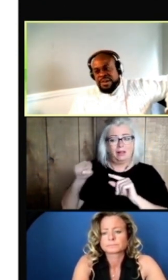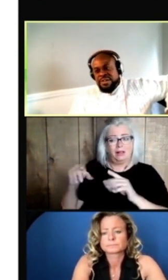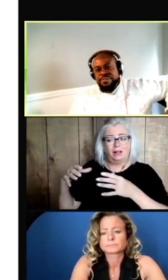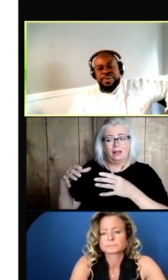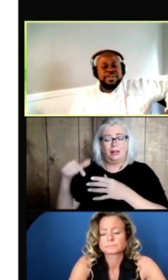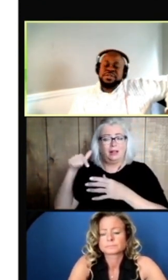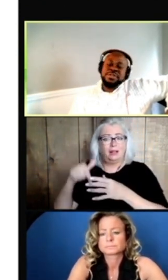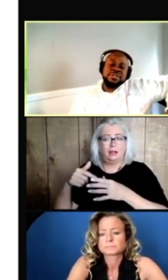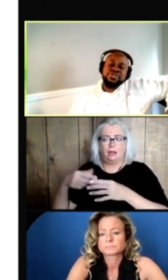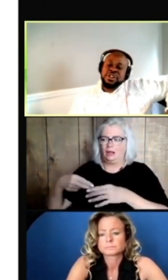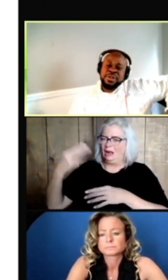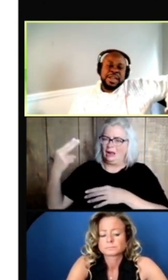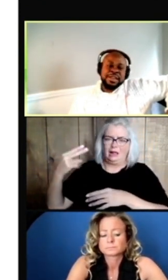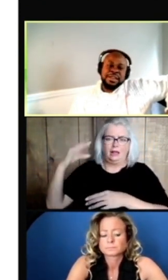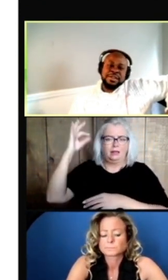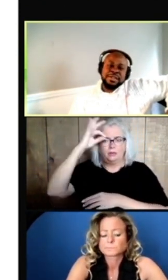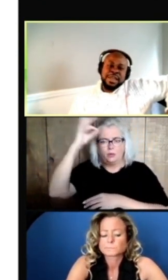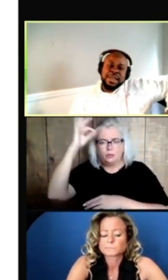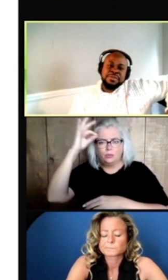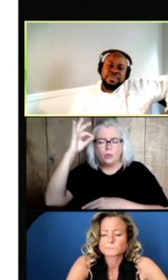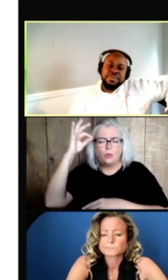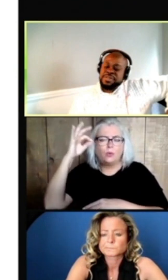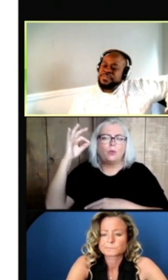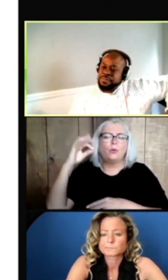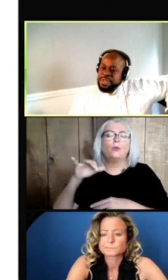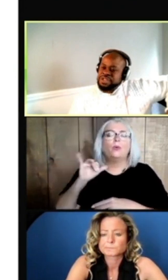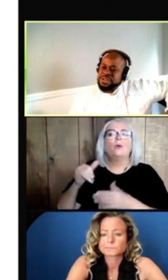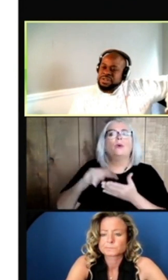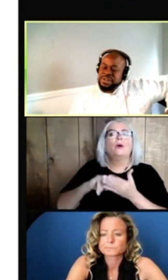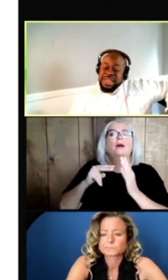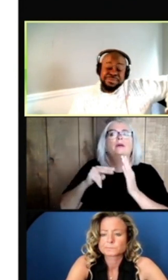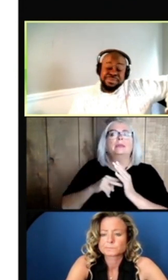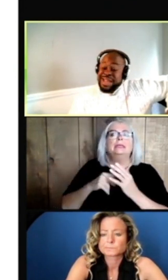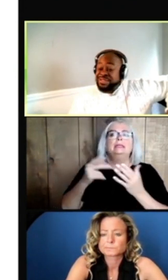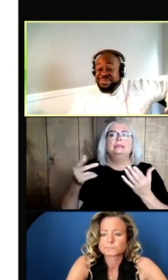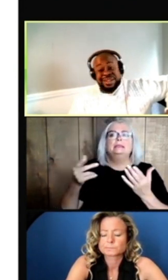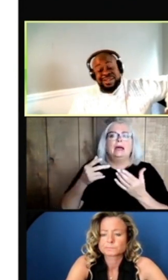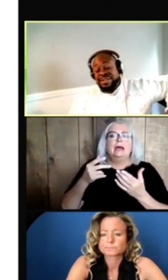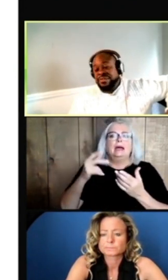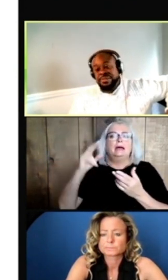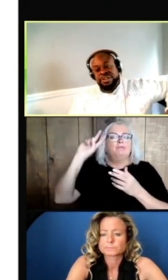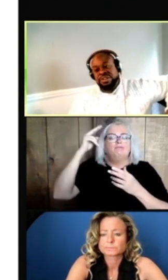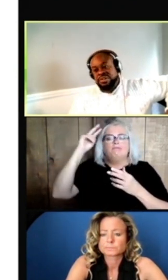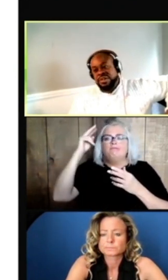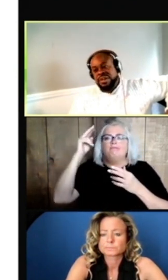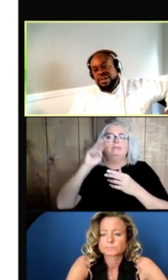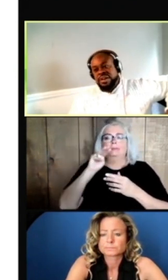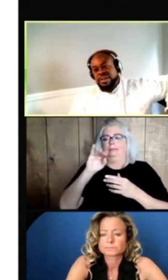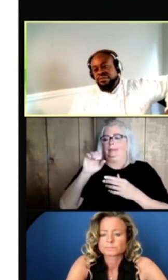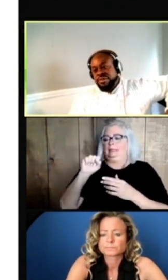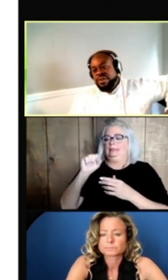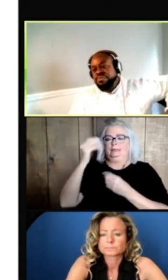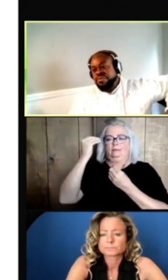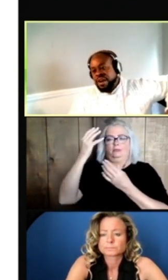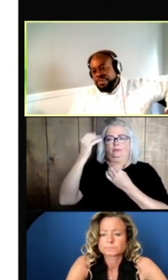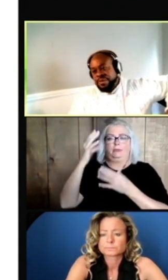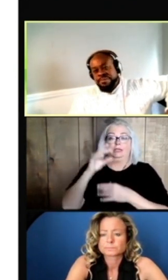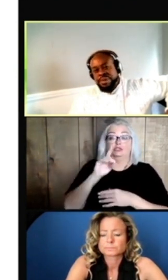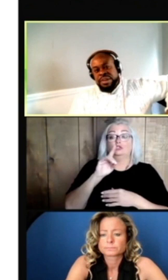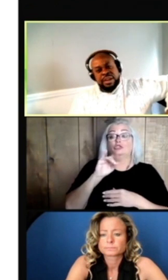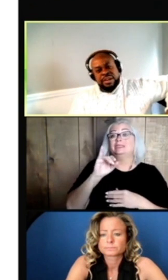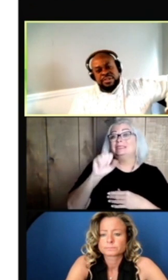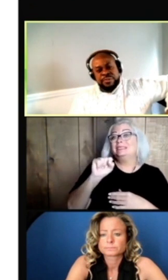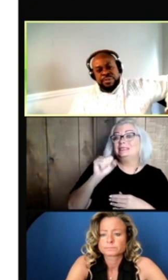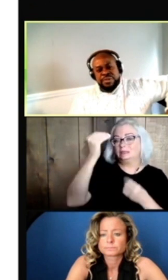are speaks to this general idea that misinformation and possibly disinformation is a real